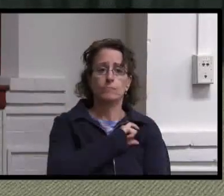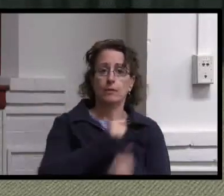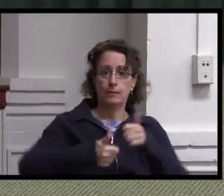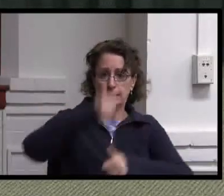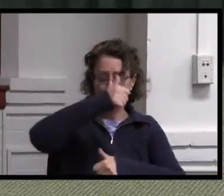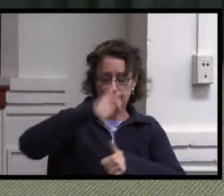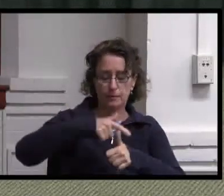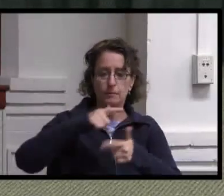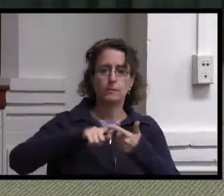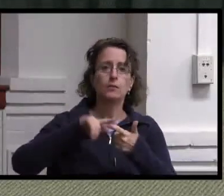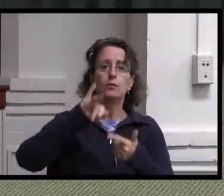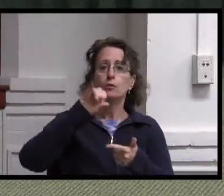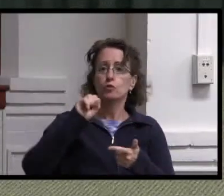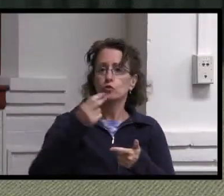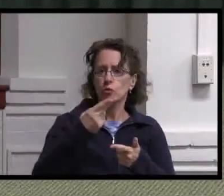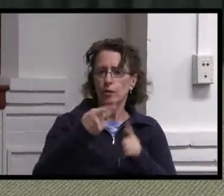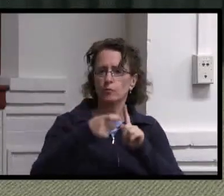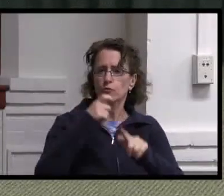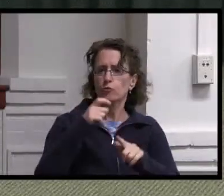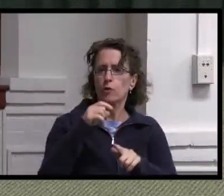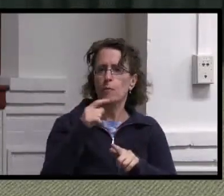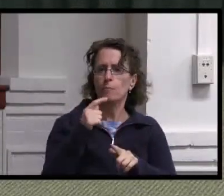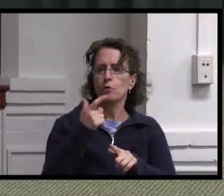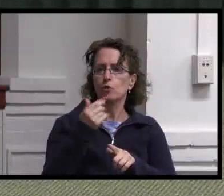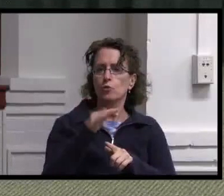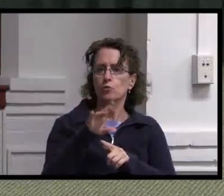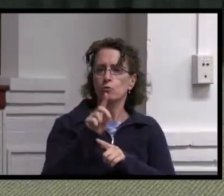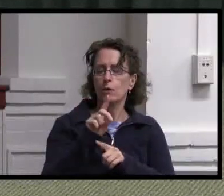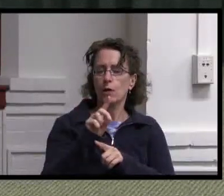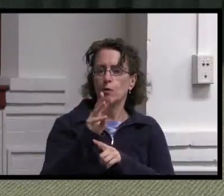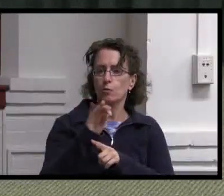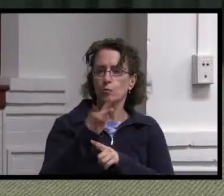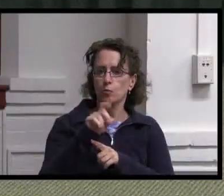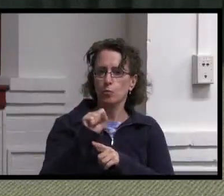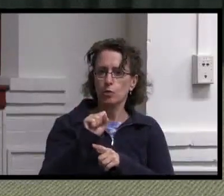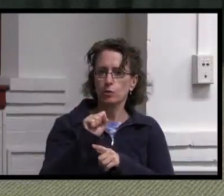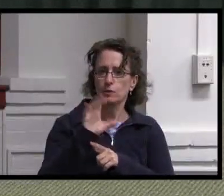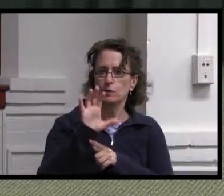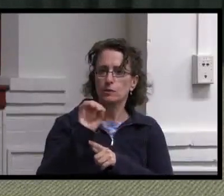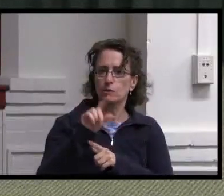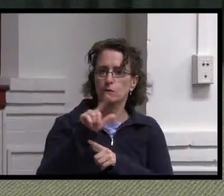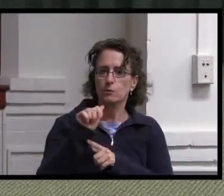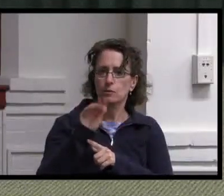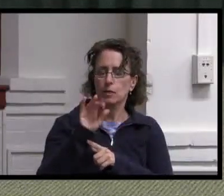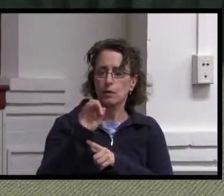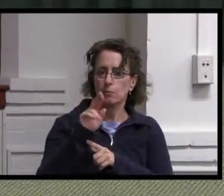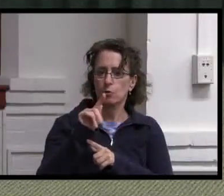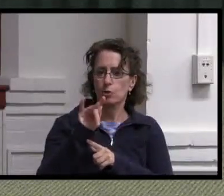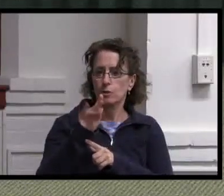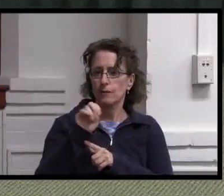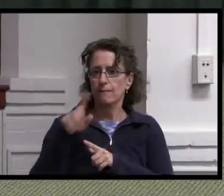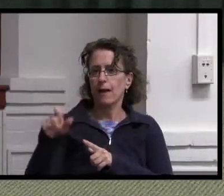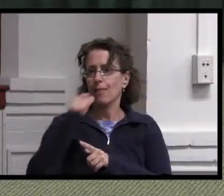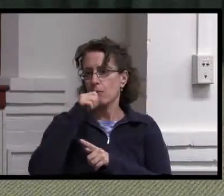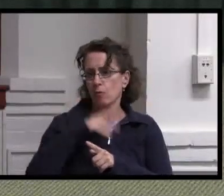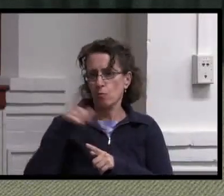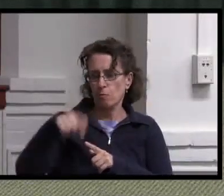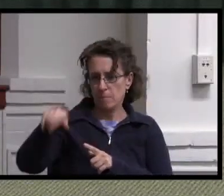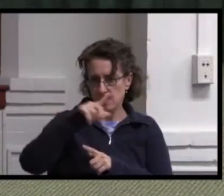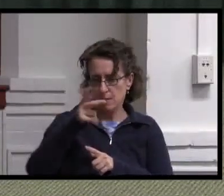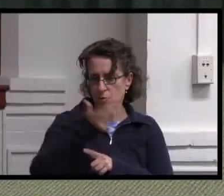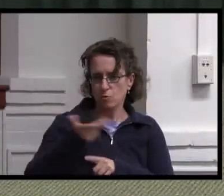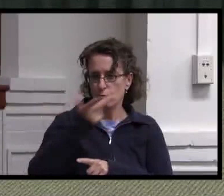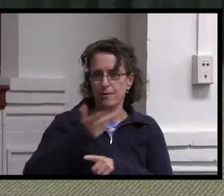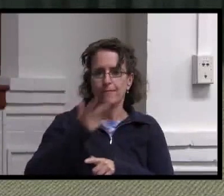really been sort of on the streets. I don't want to say it that way, but you've been really on the forefront of working on